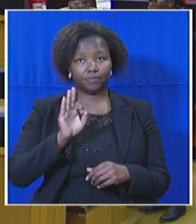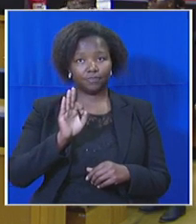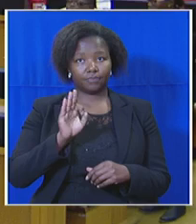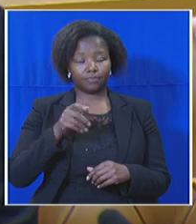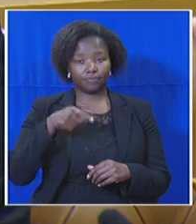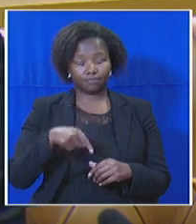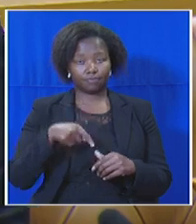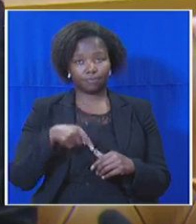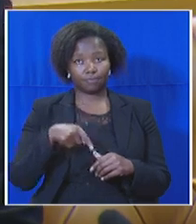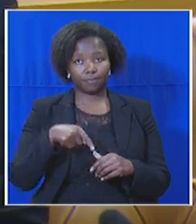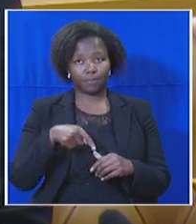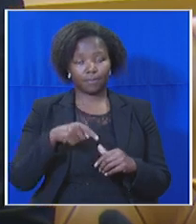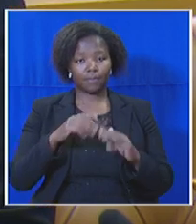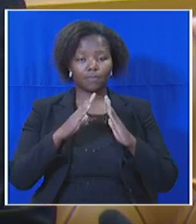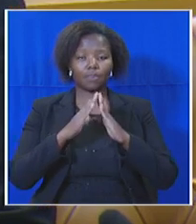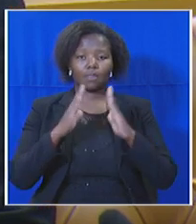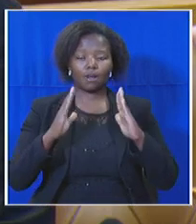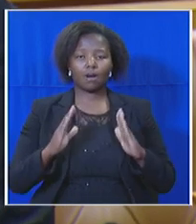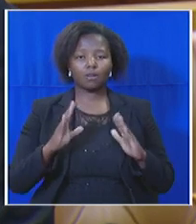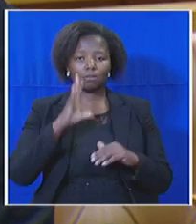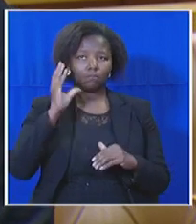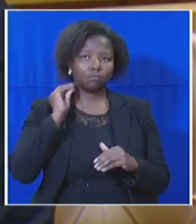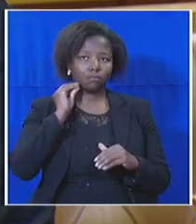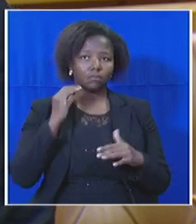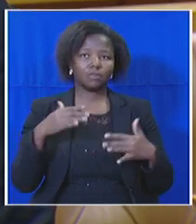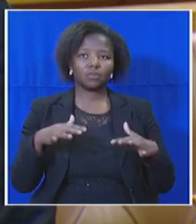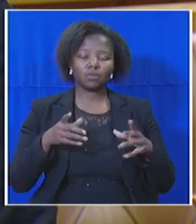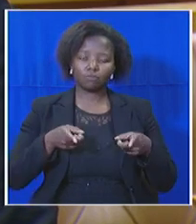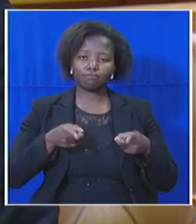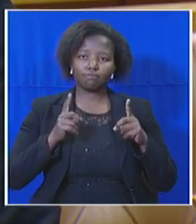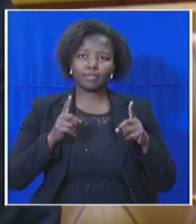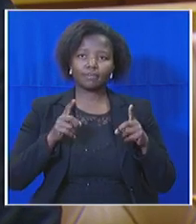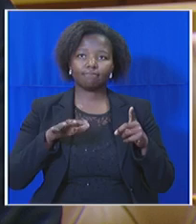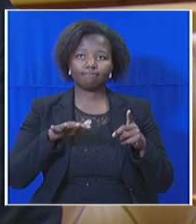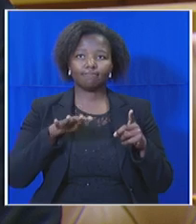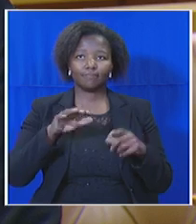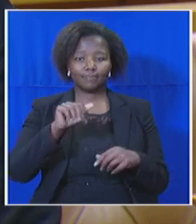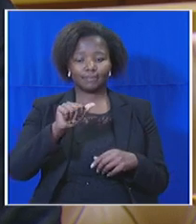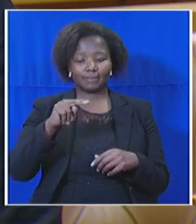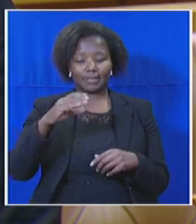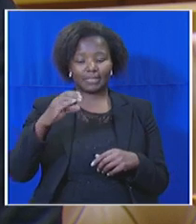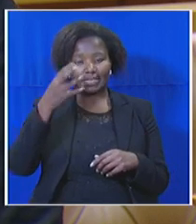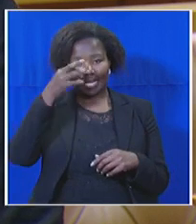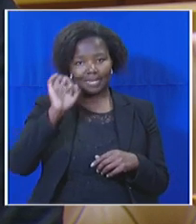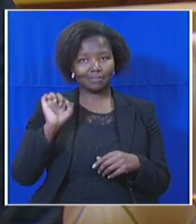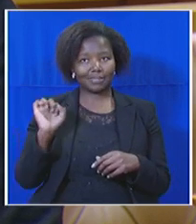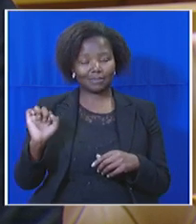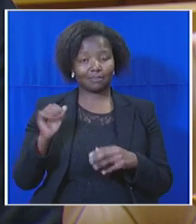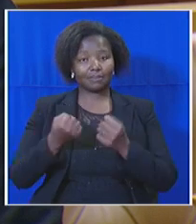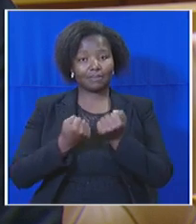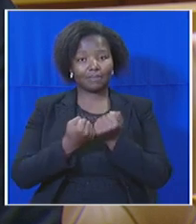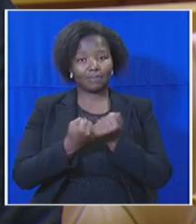House note the dangerous and undemocratic terrain in which the ANC government, with the support